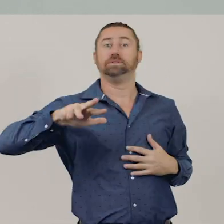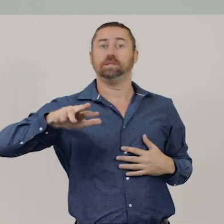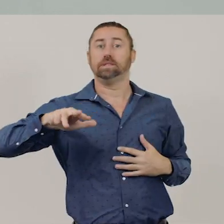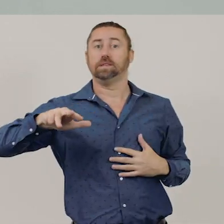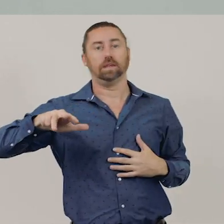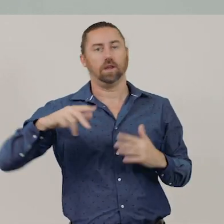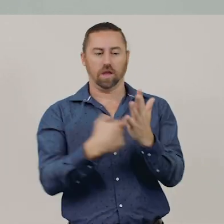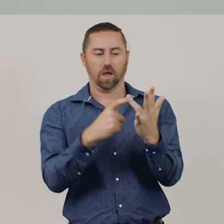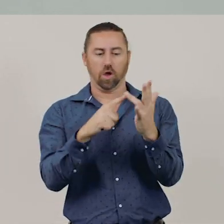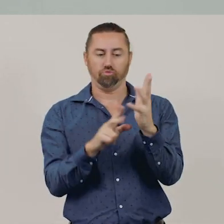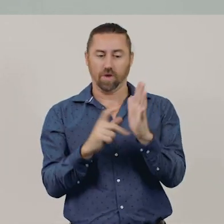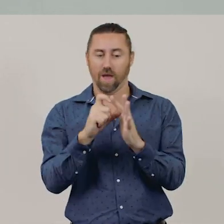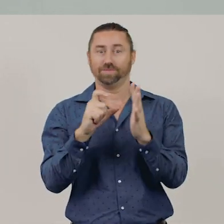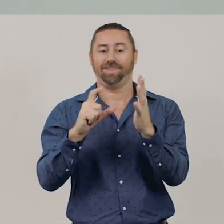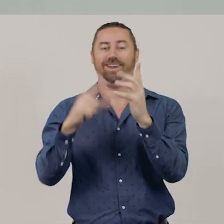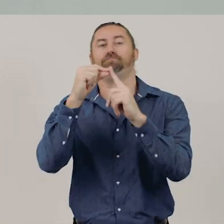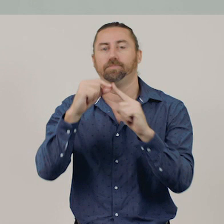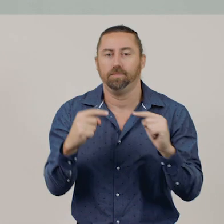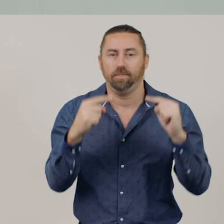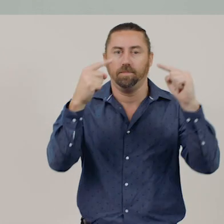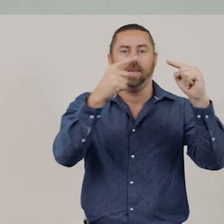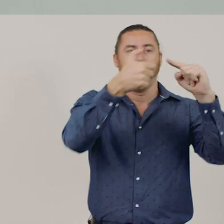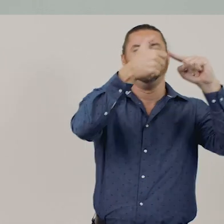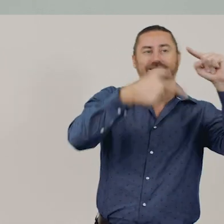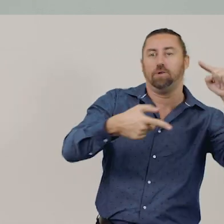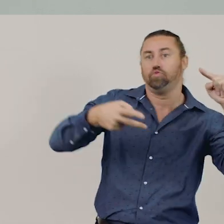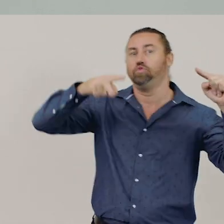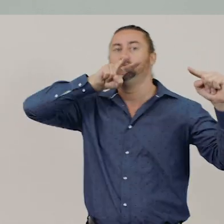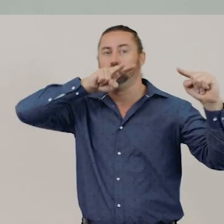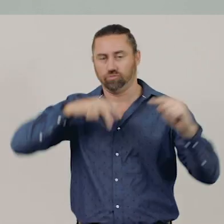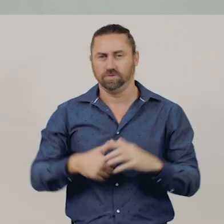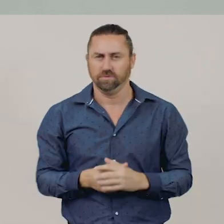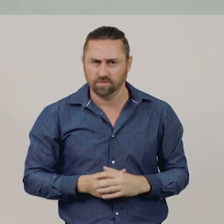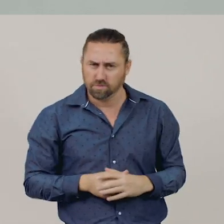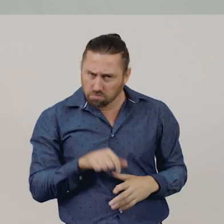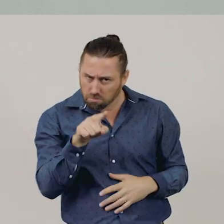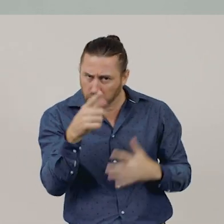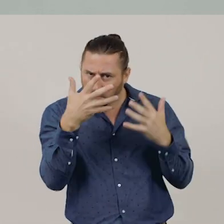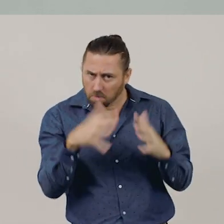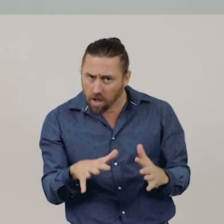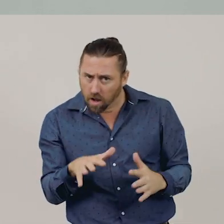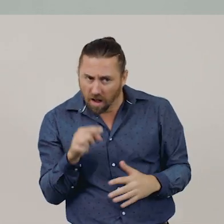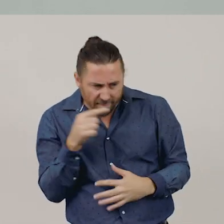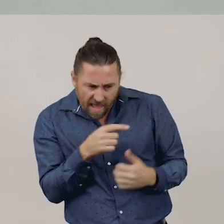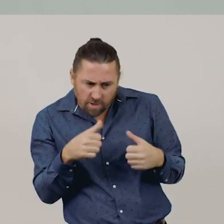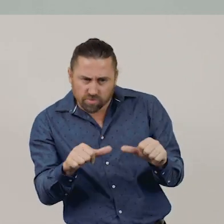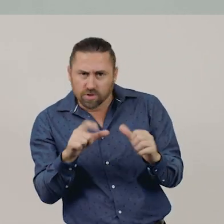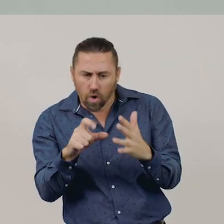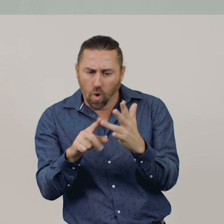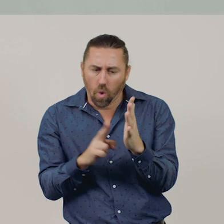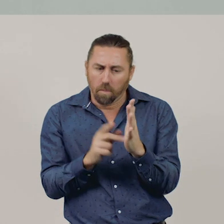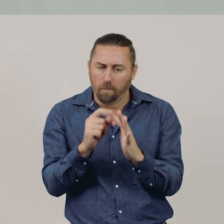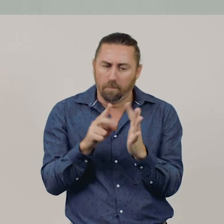6,190, we would need to round up to 6,200. Have you used the compensate strategy